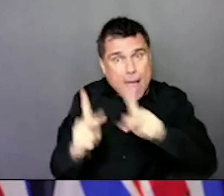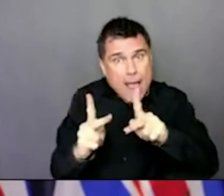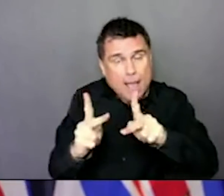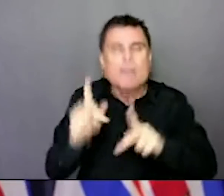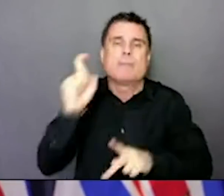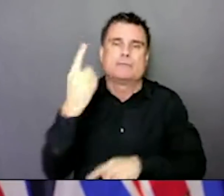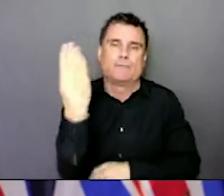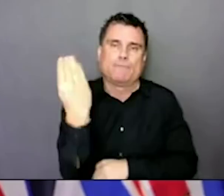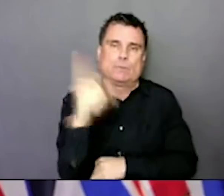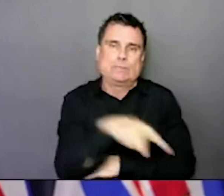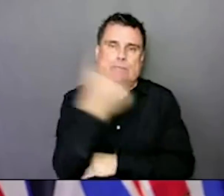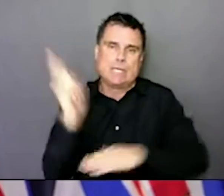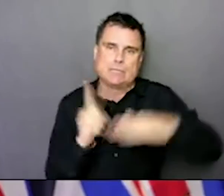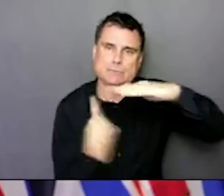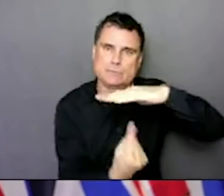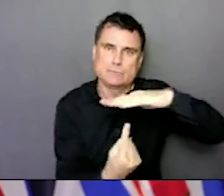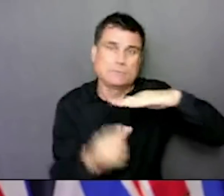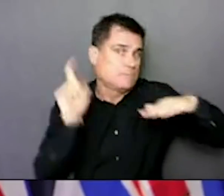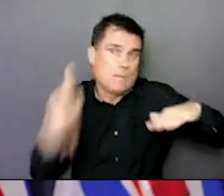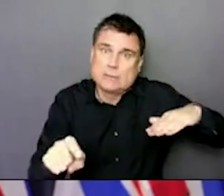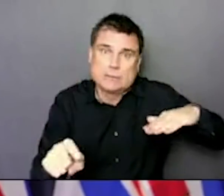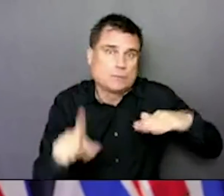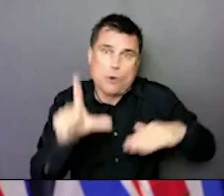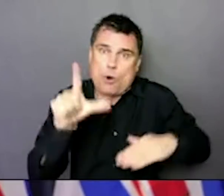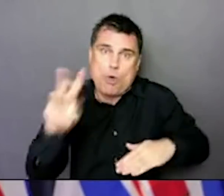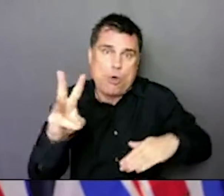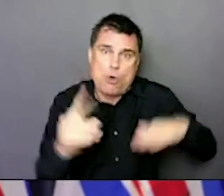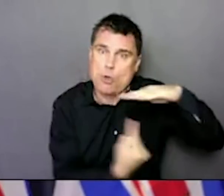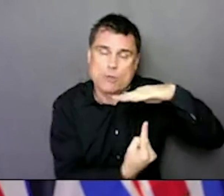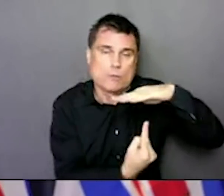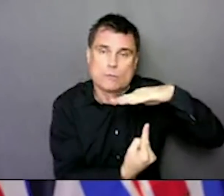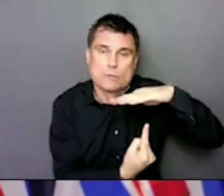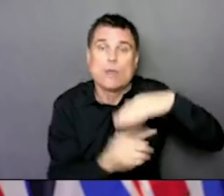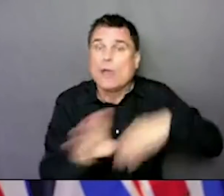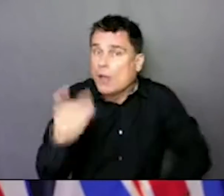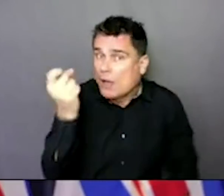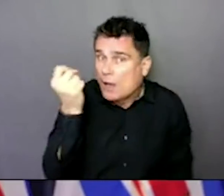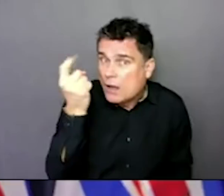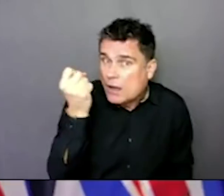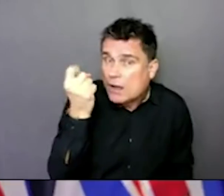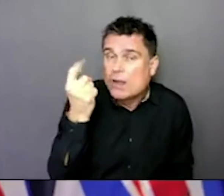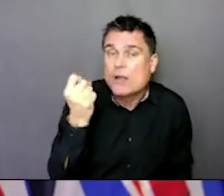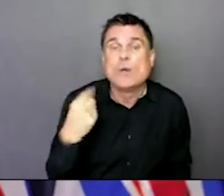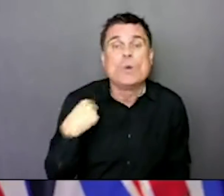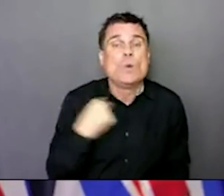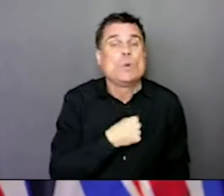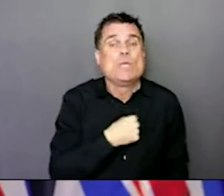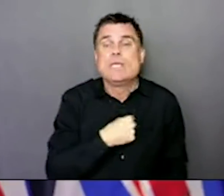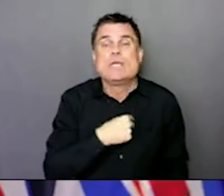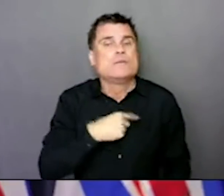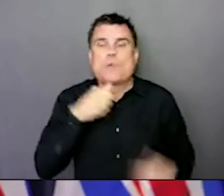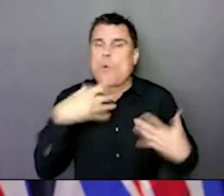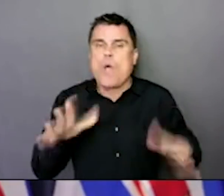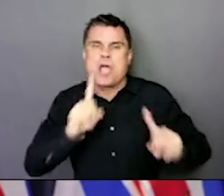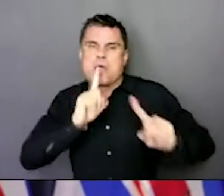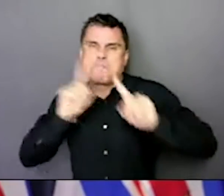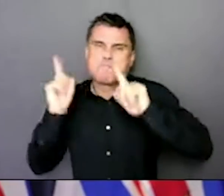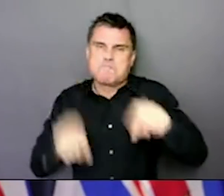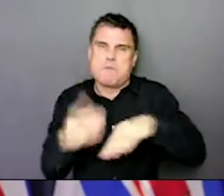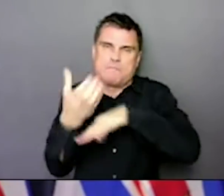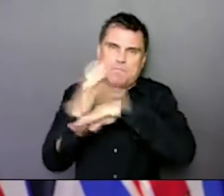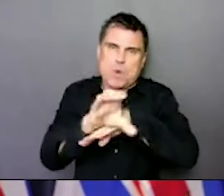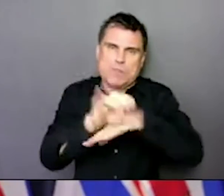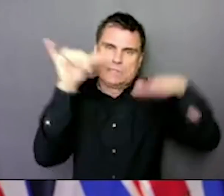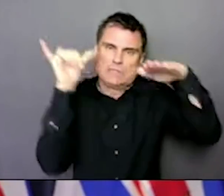we've tried our best to appeal to people's common sense, their understanding, and their commitment to their community by